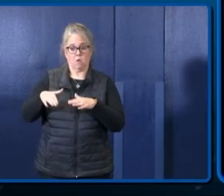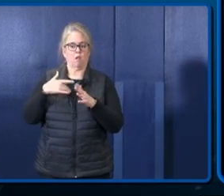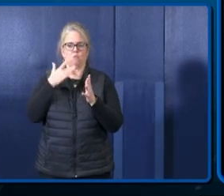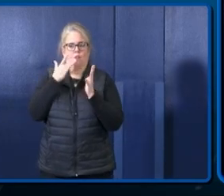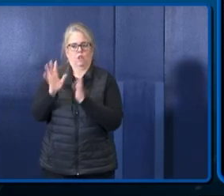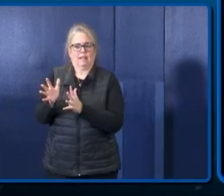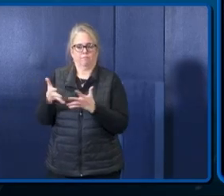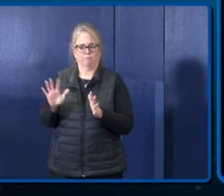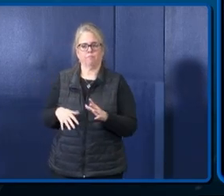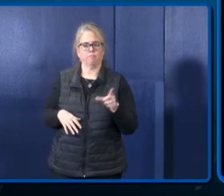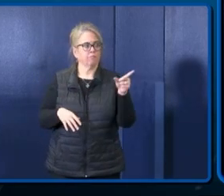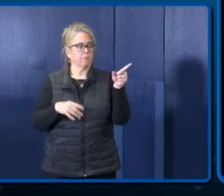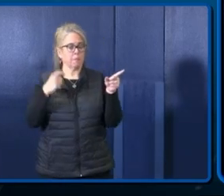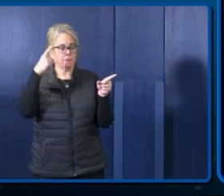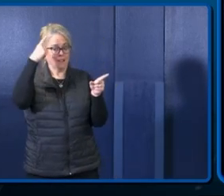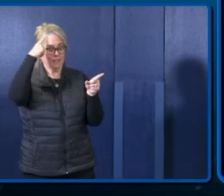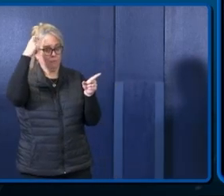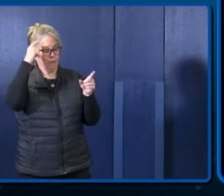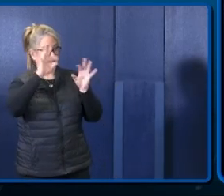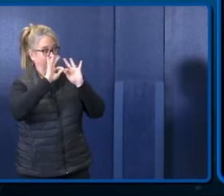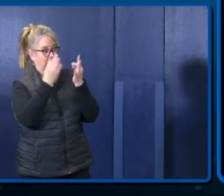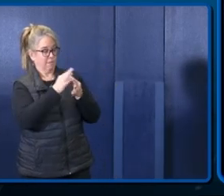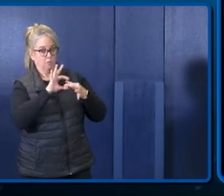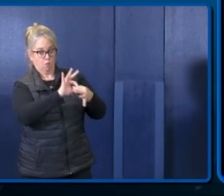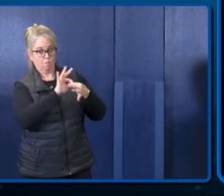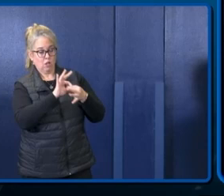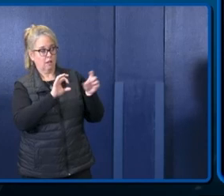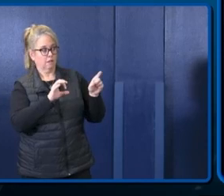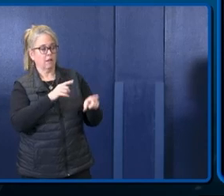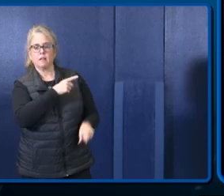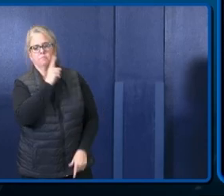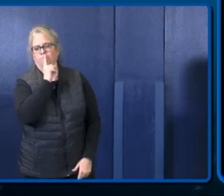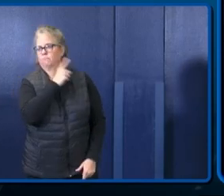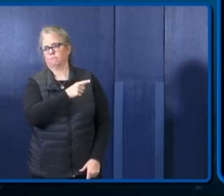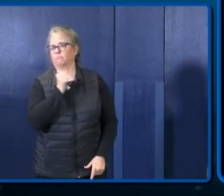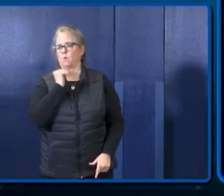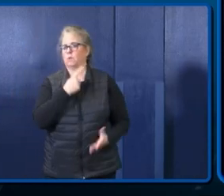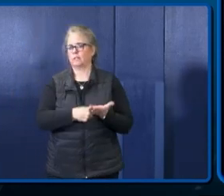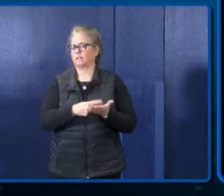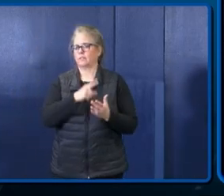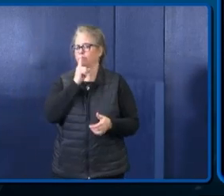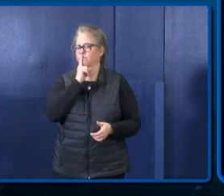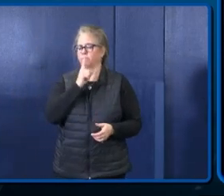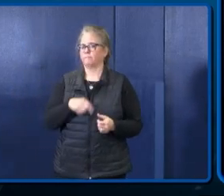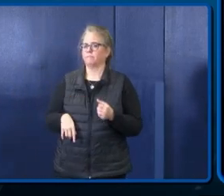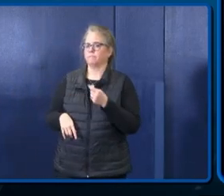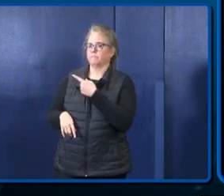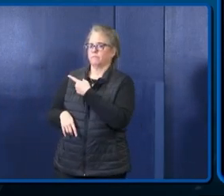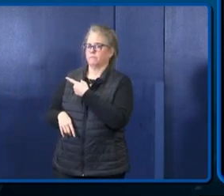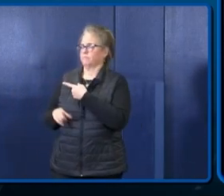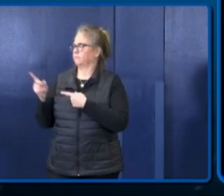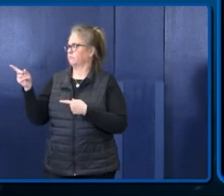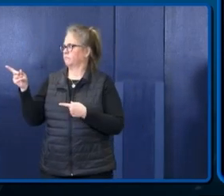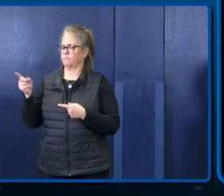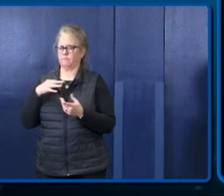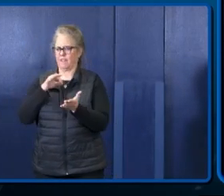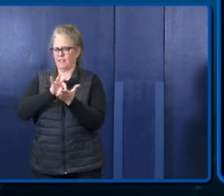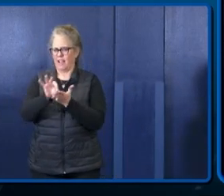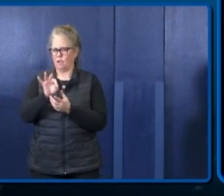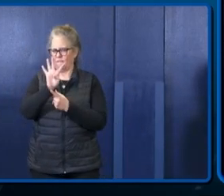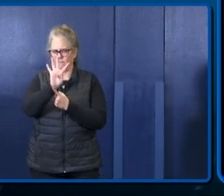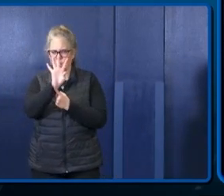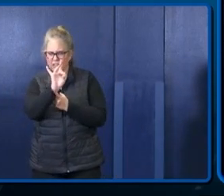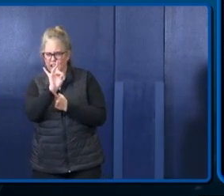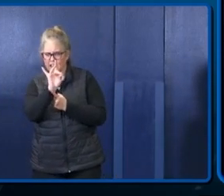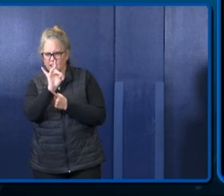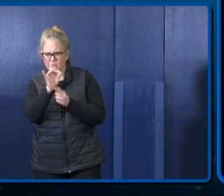family been cooperative? I'm not going to get into that. I carry 40 bias-motivated crimes, so is that the number of people